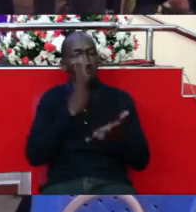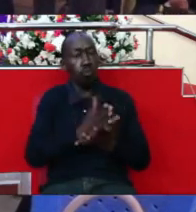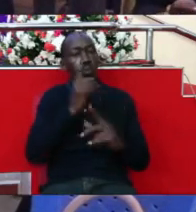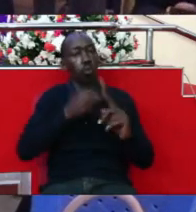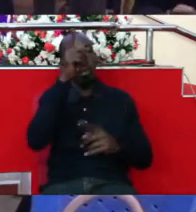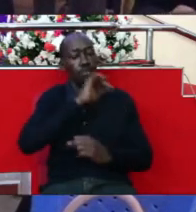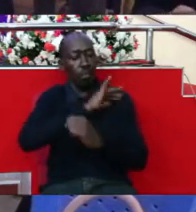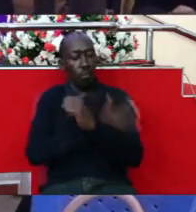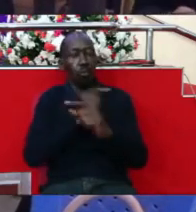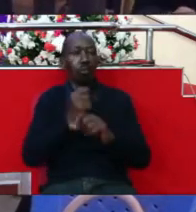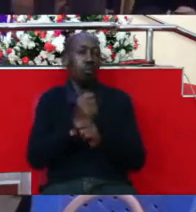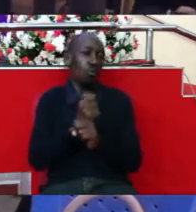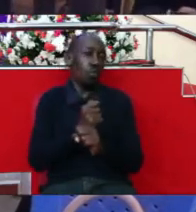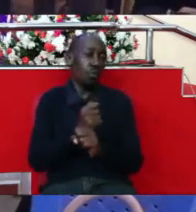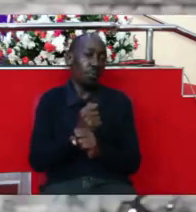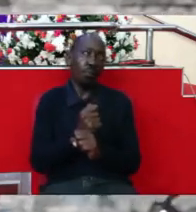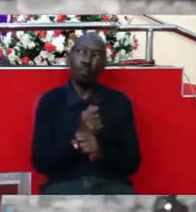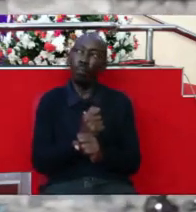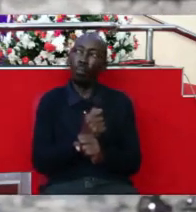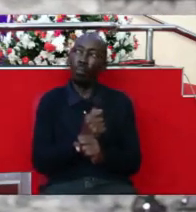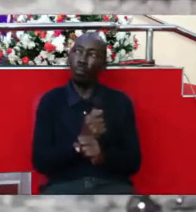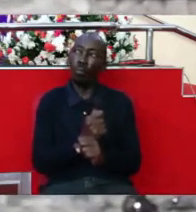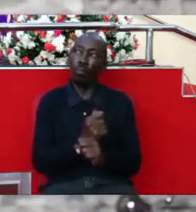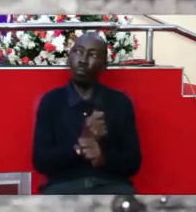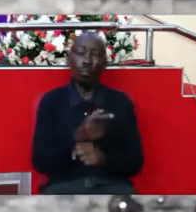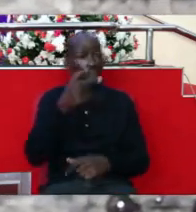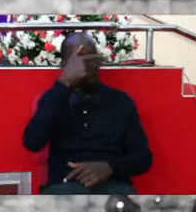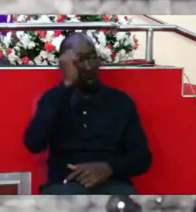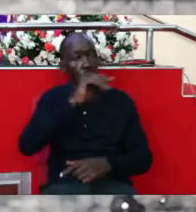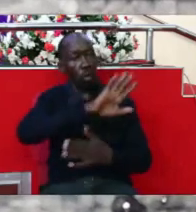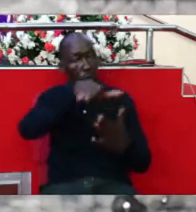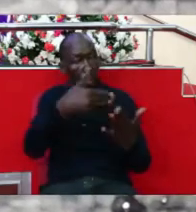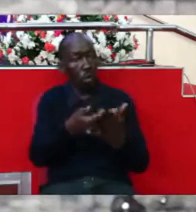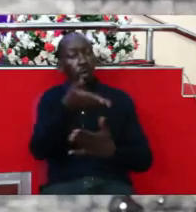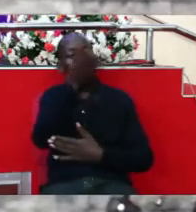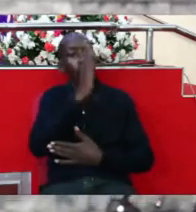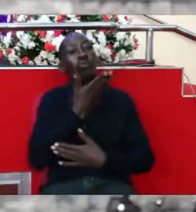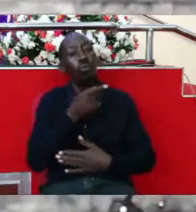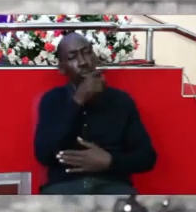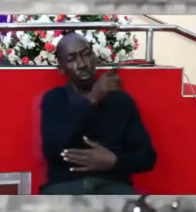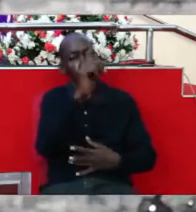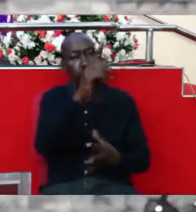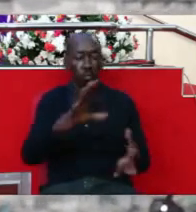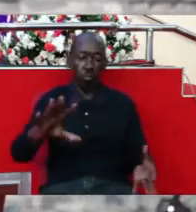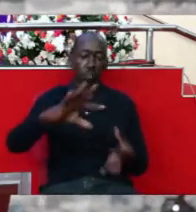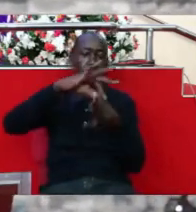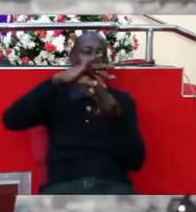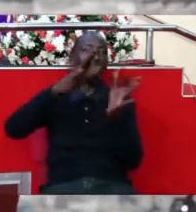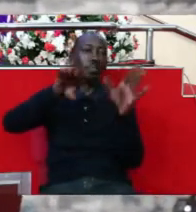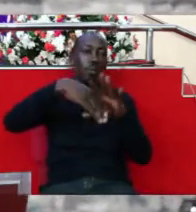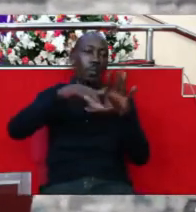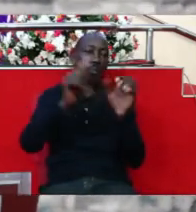to do. Na uamini kwamba Mungu ana uwezo wa kufanya mambo anayoweza kuyafanya. Because all that God wants is you to partner with him. Kwa sababu ile yote